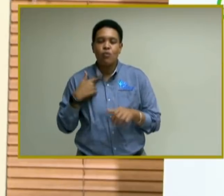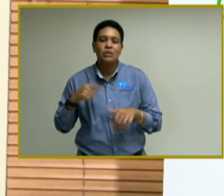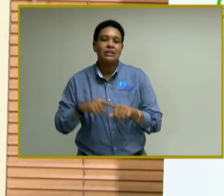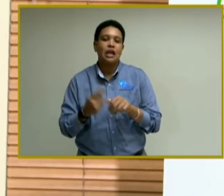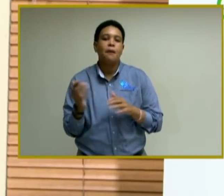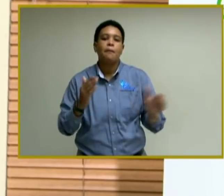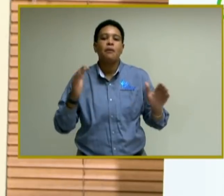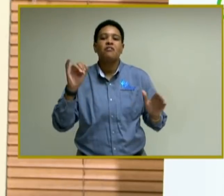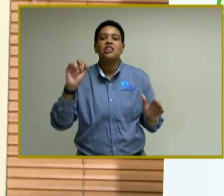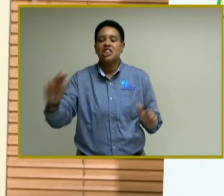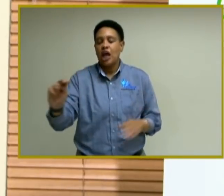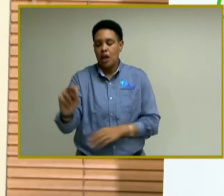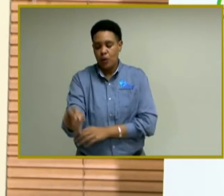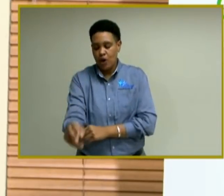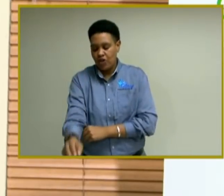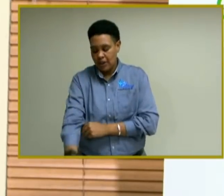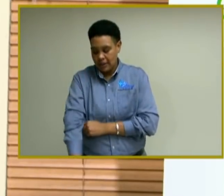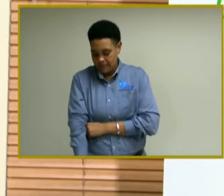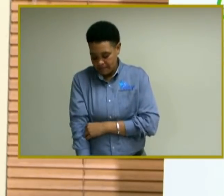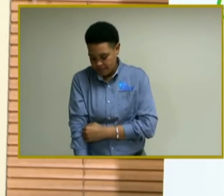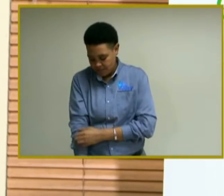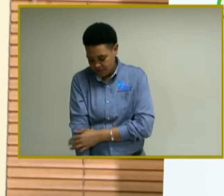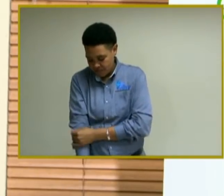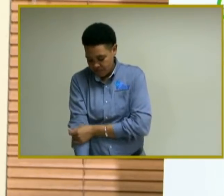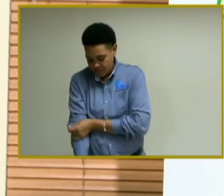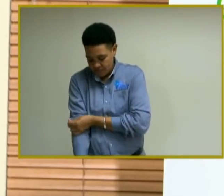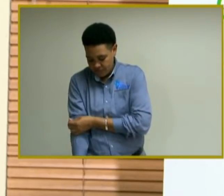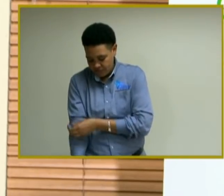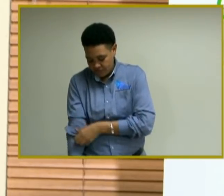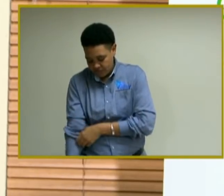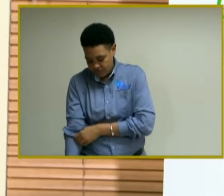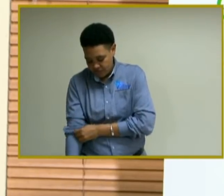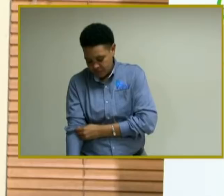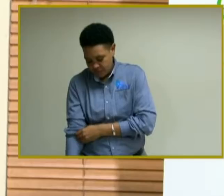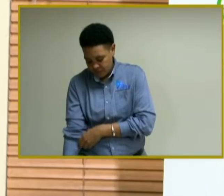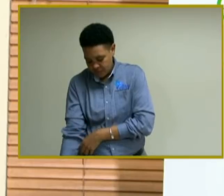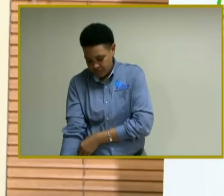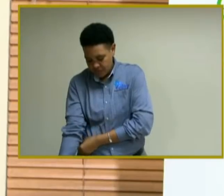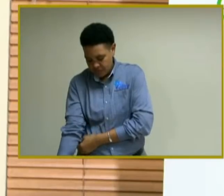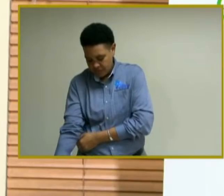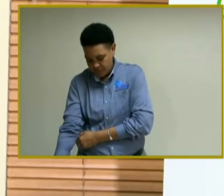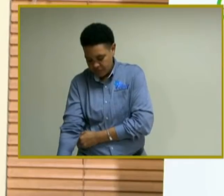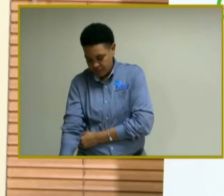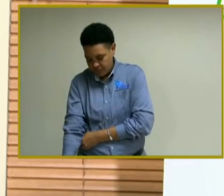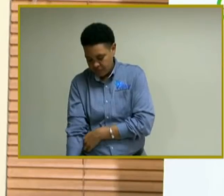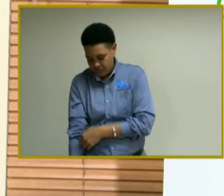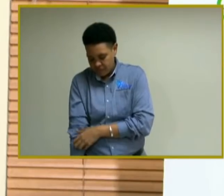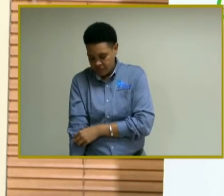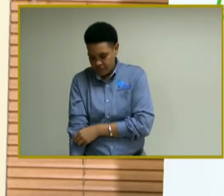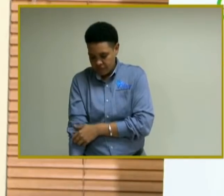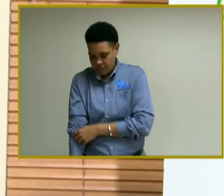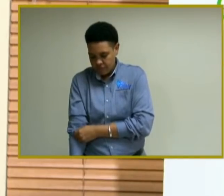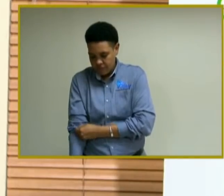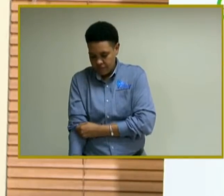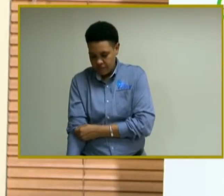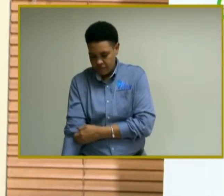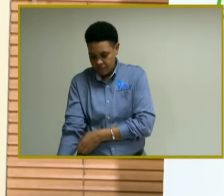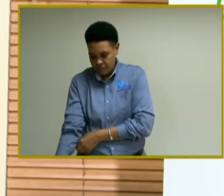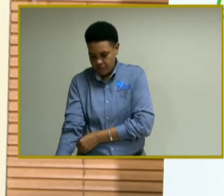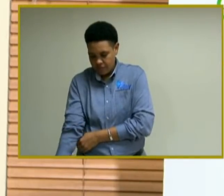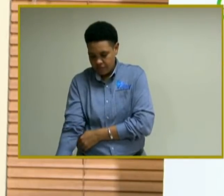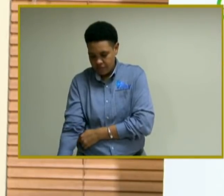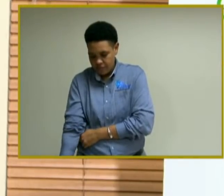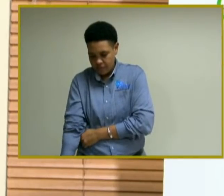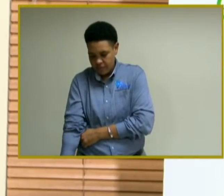January. We believe, just to offer some hope, that all the indications